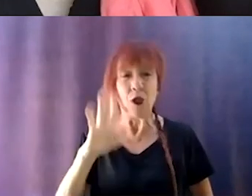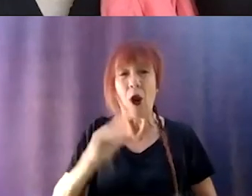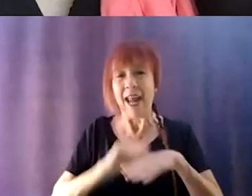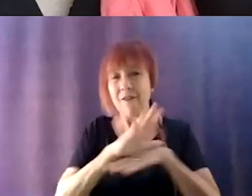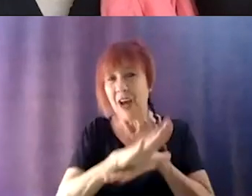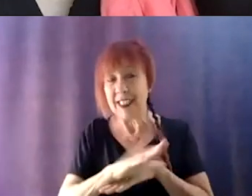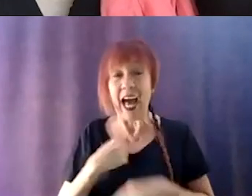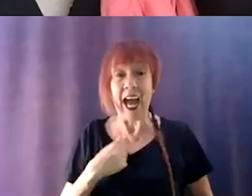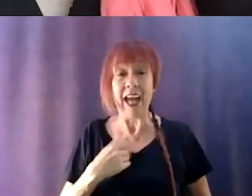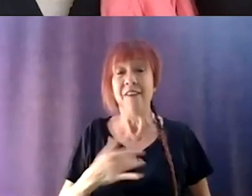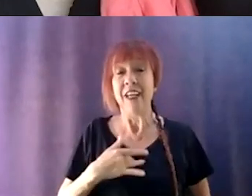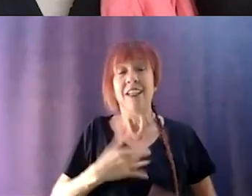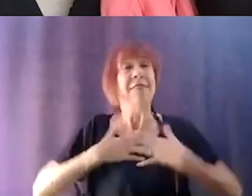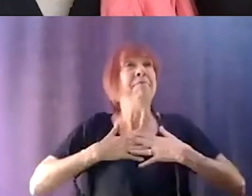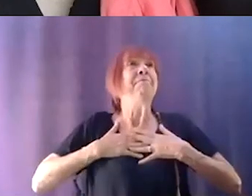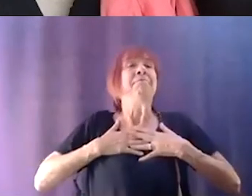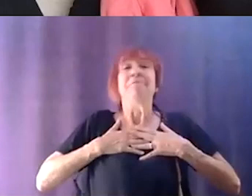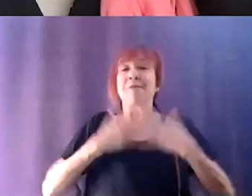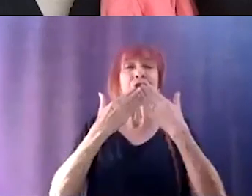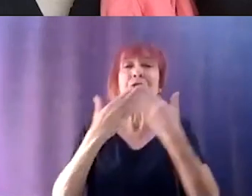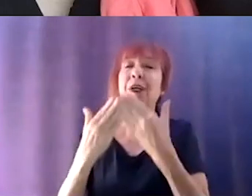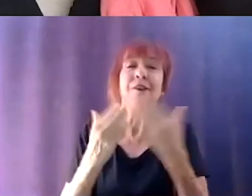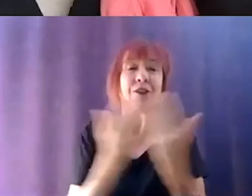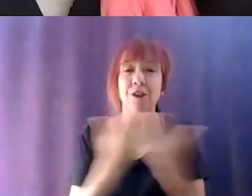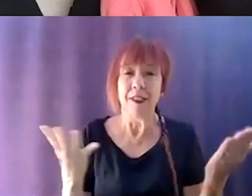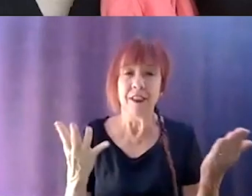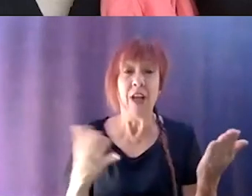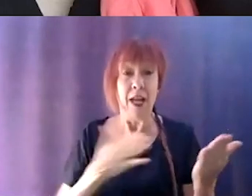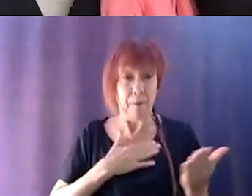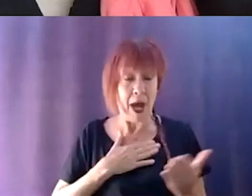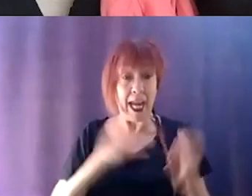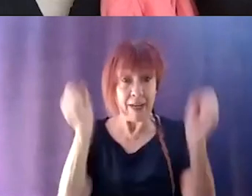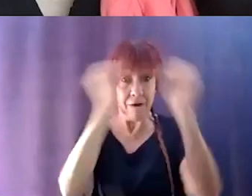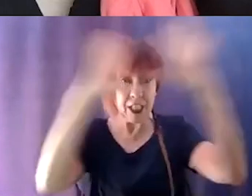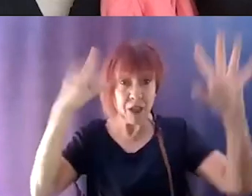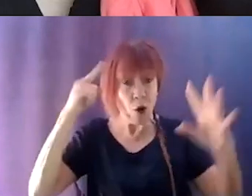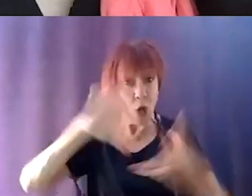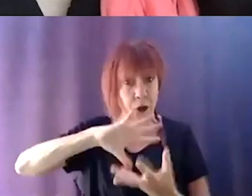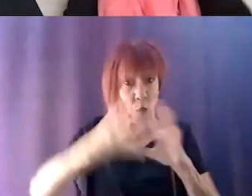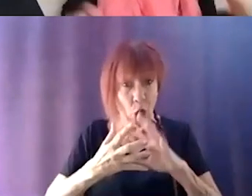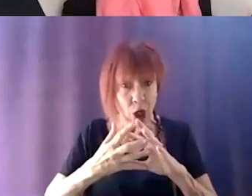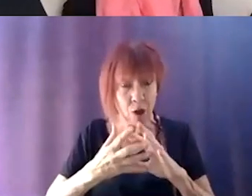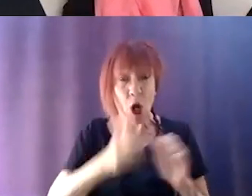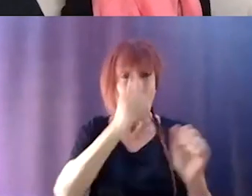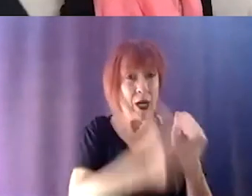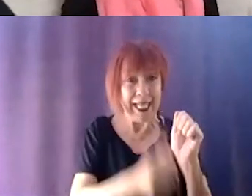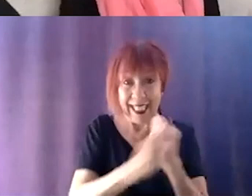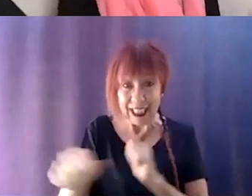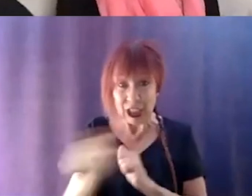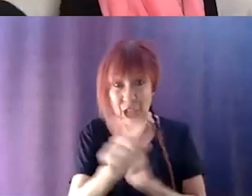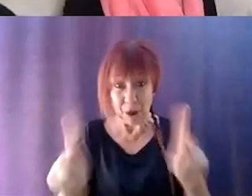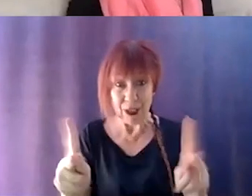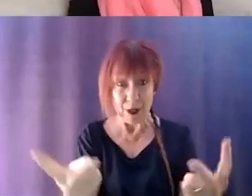personally overwhelmed with gratitude for each of you, and my own vision for the world is one where each and every one of you watching